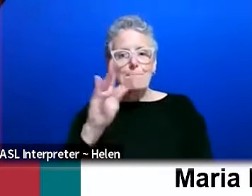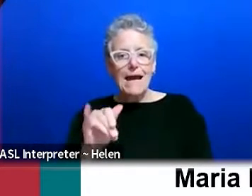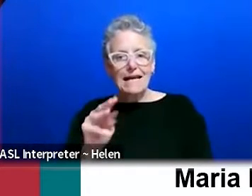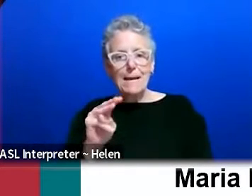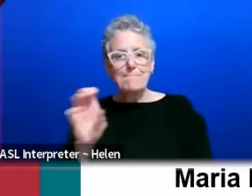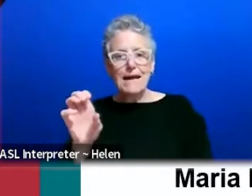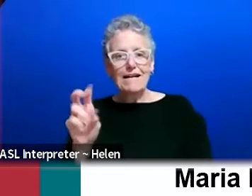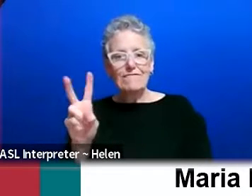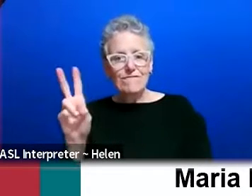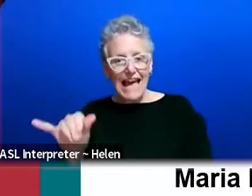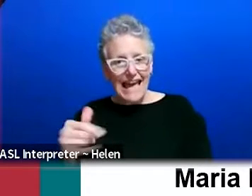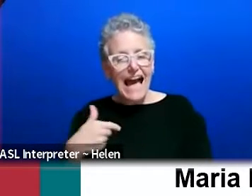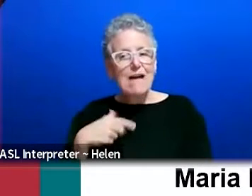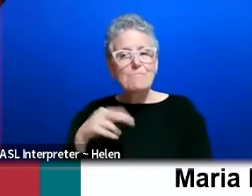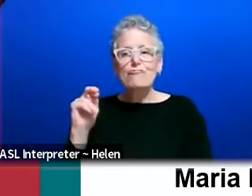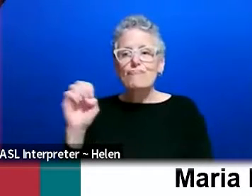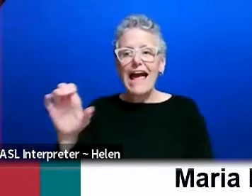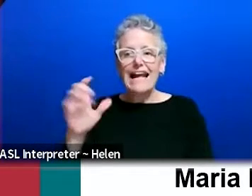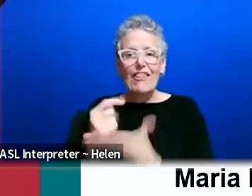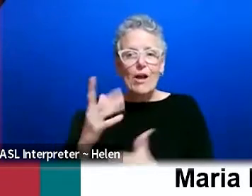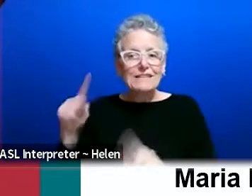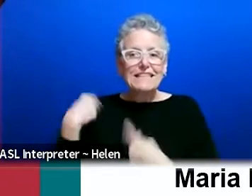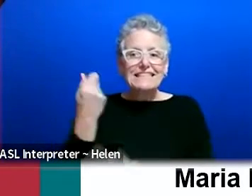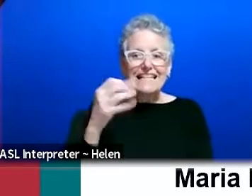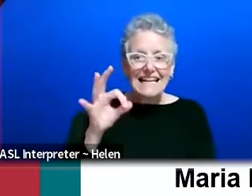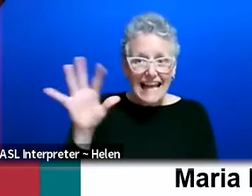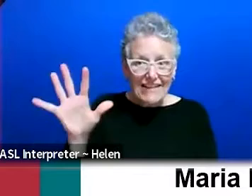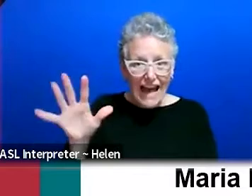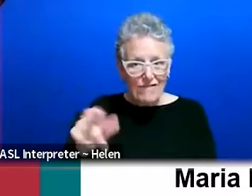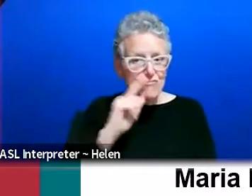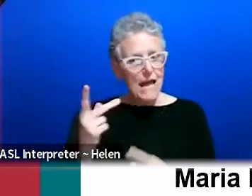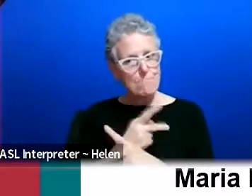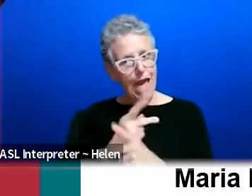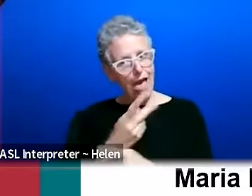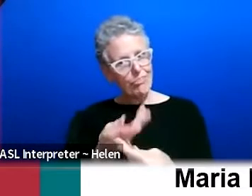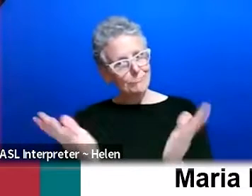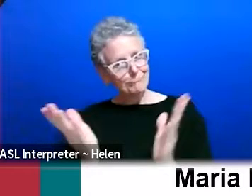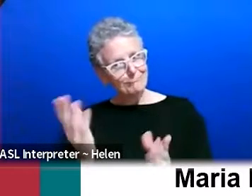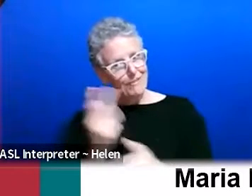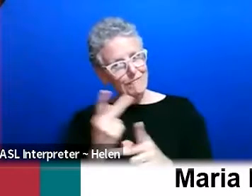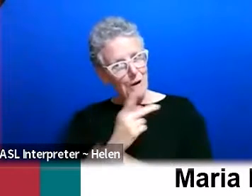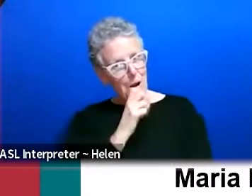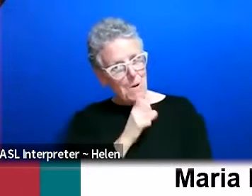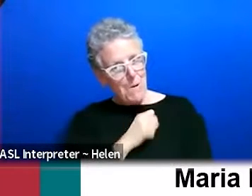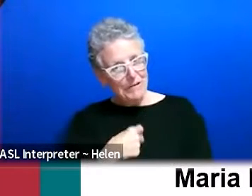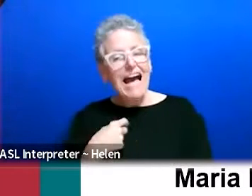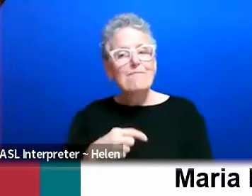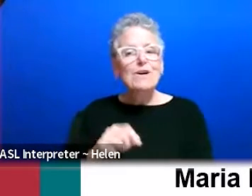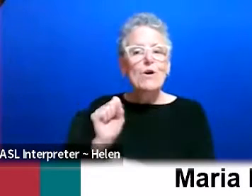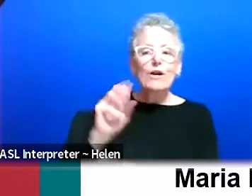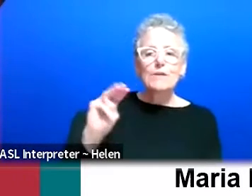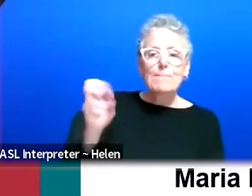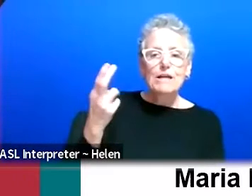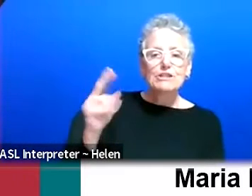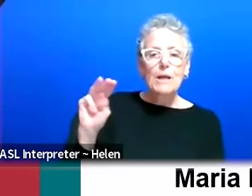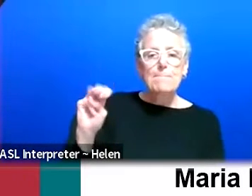recreational therapist since 1995. I'll let you guys do the math out there. and I've been at Michigan Medicine